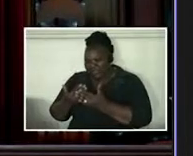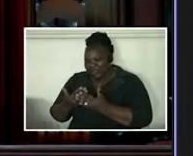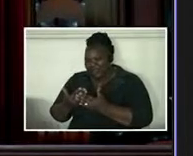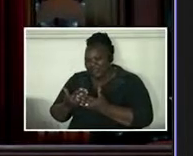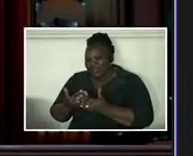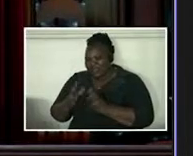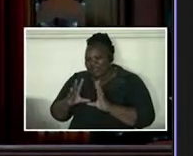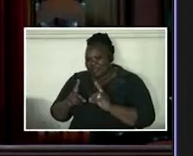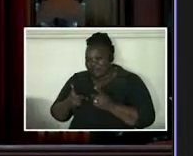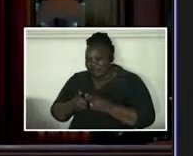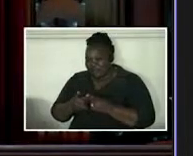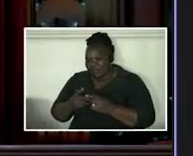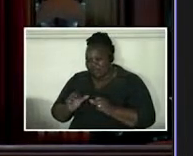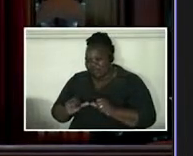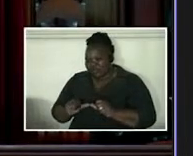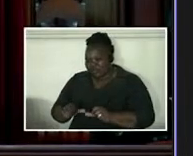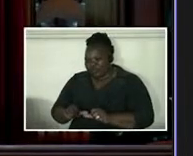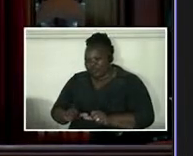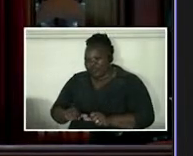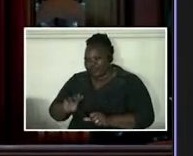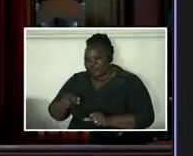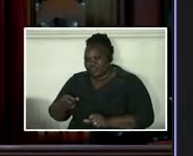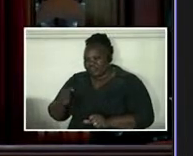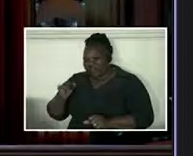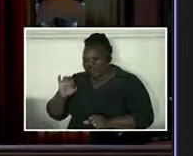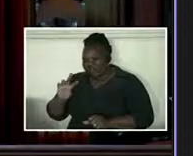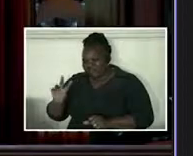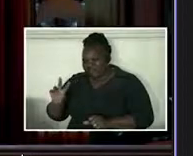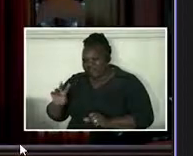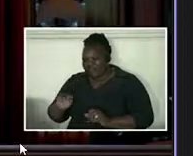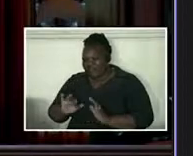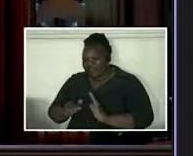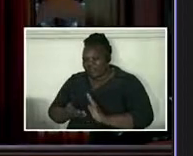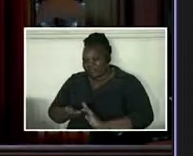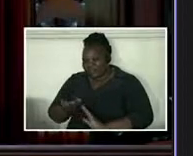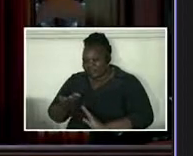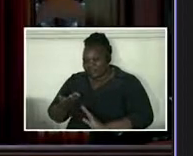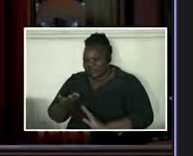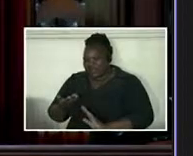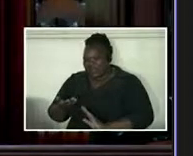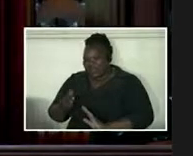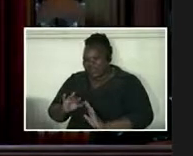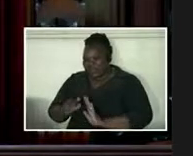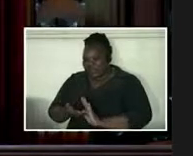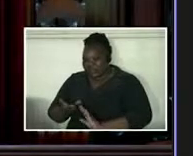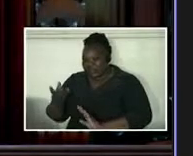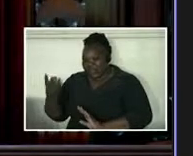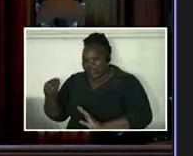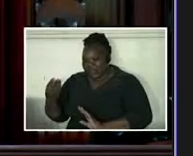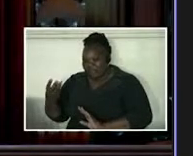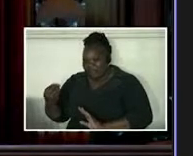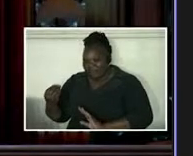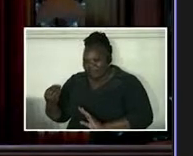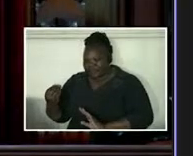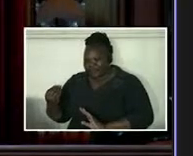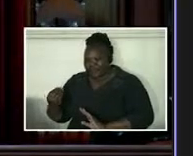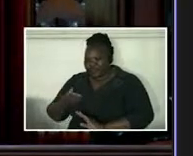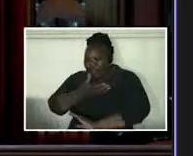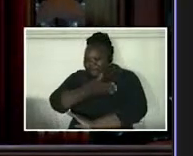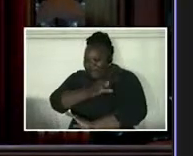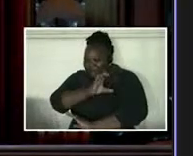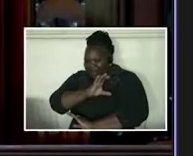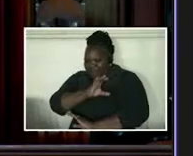continue its efforts to manage hiv and aid increase and and and increase the number of clients on arbor